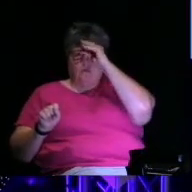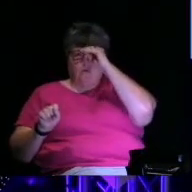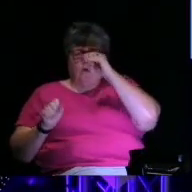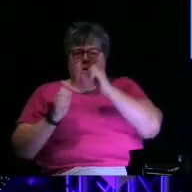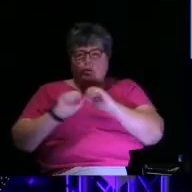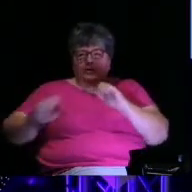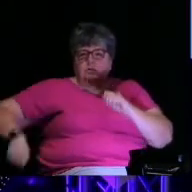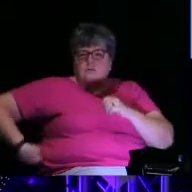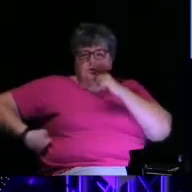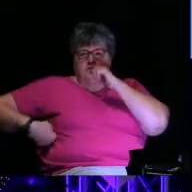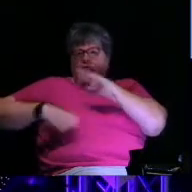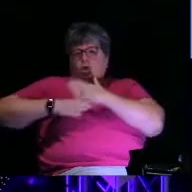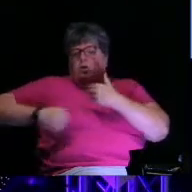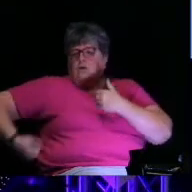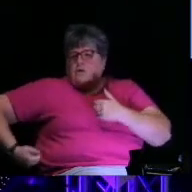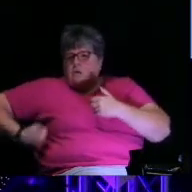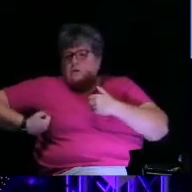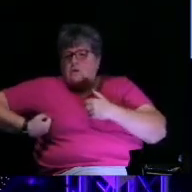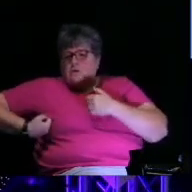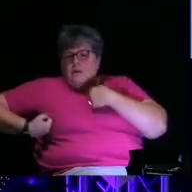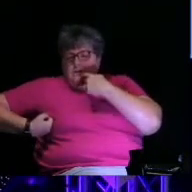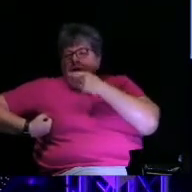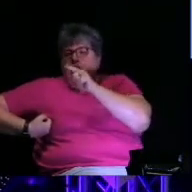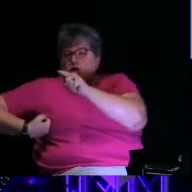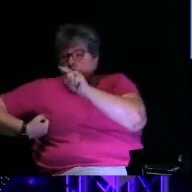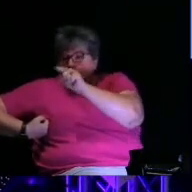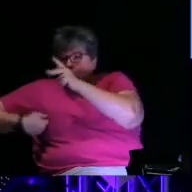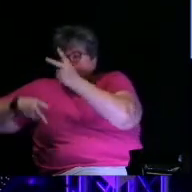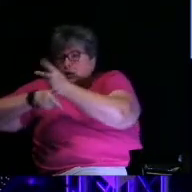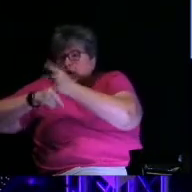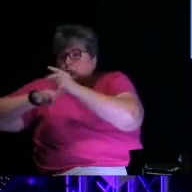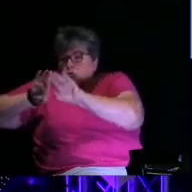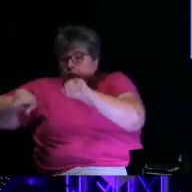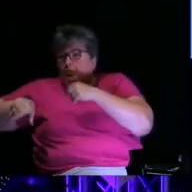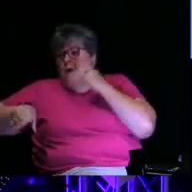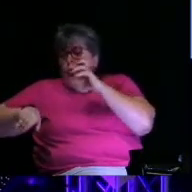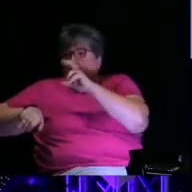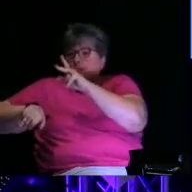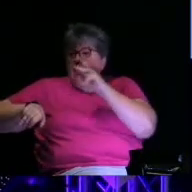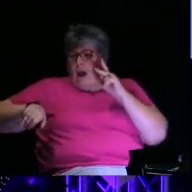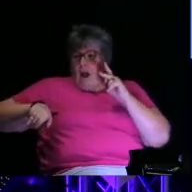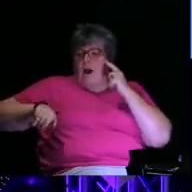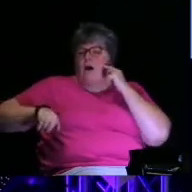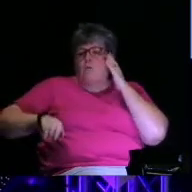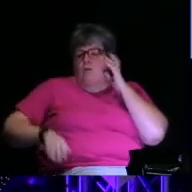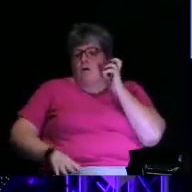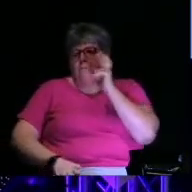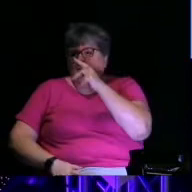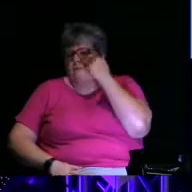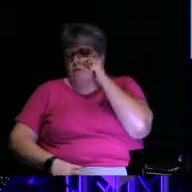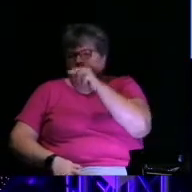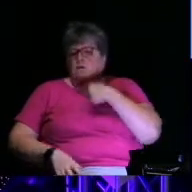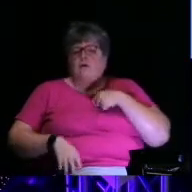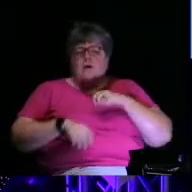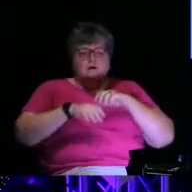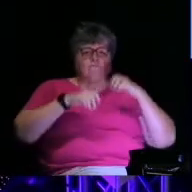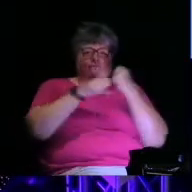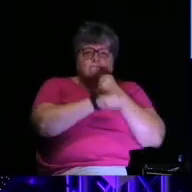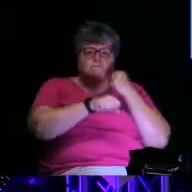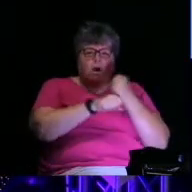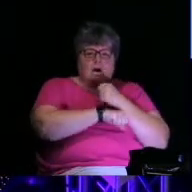said, son, you keep swimming, and I will come back for you. But I got to get your sister to shore. So he fought the riptide, got his sister to